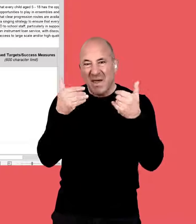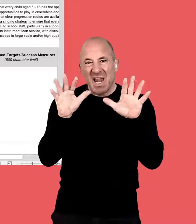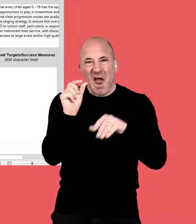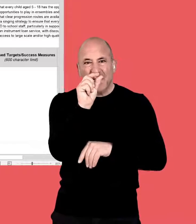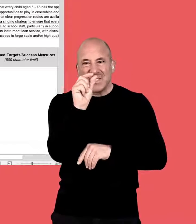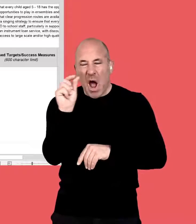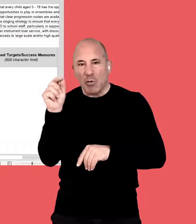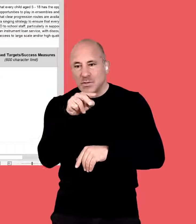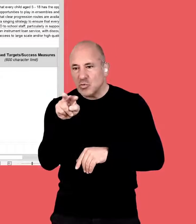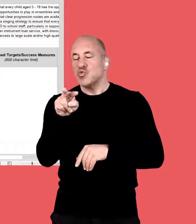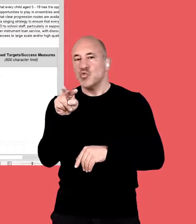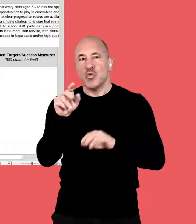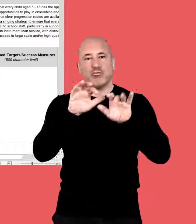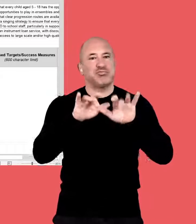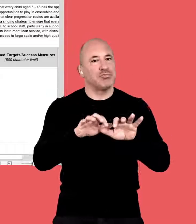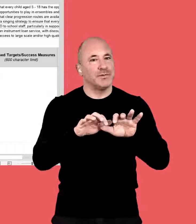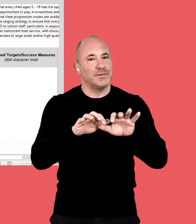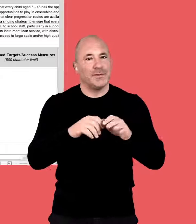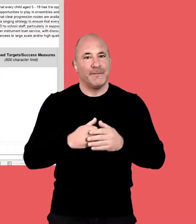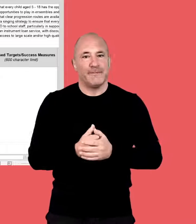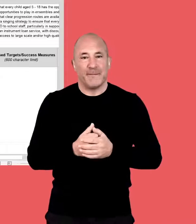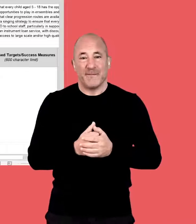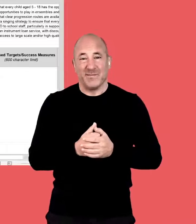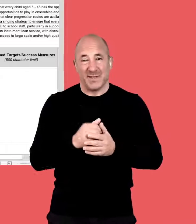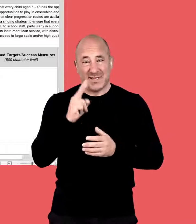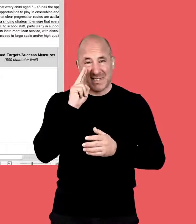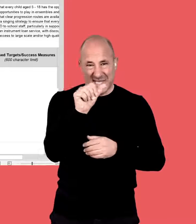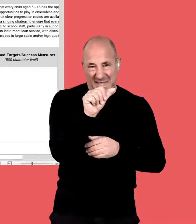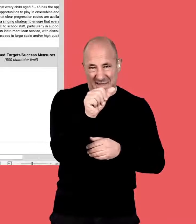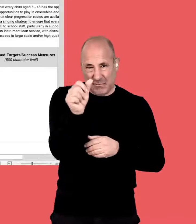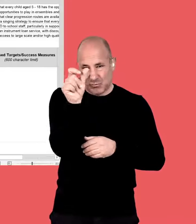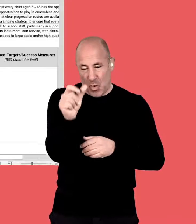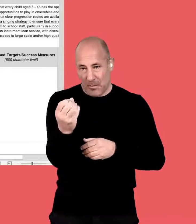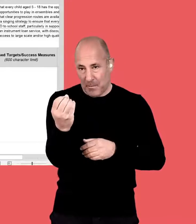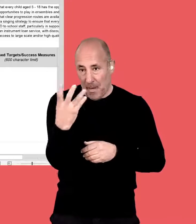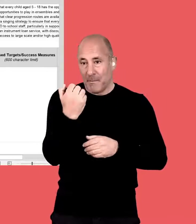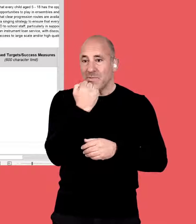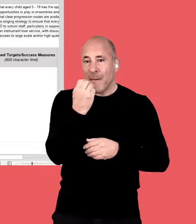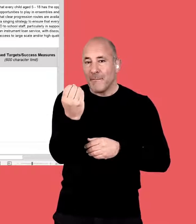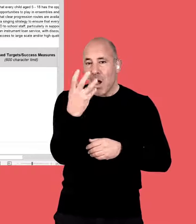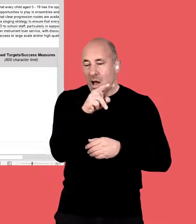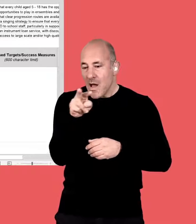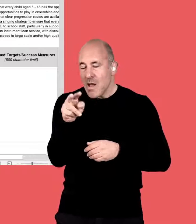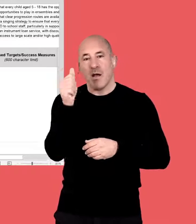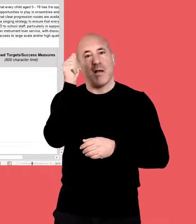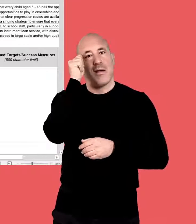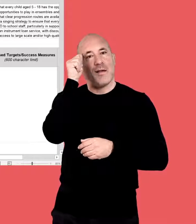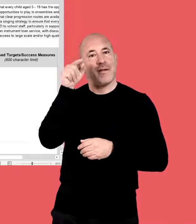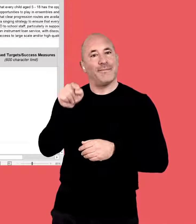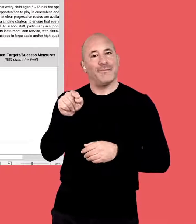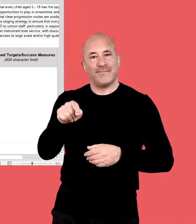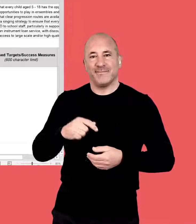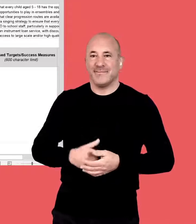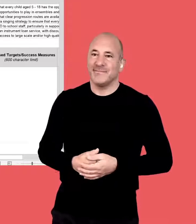have remaining. This figure will be shown in the following column as shown on screen.